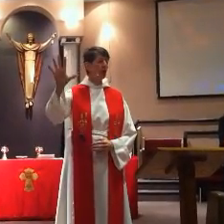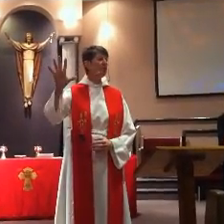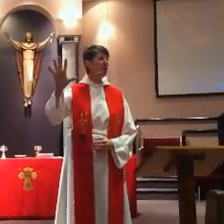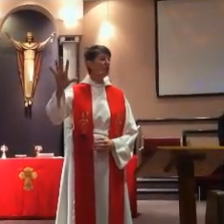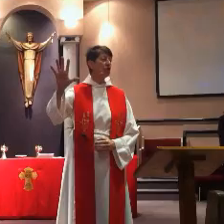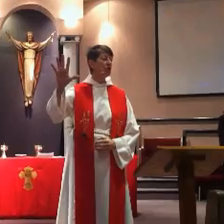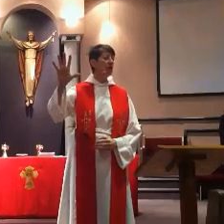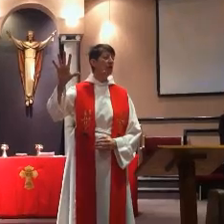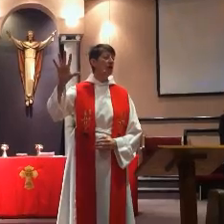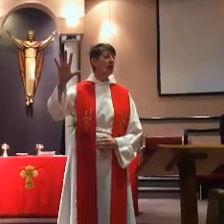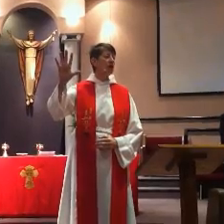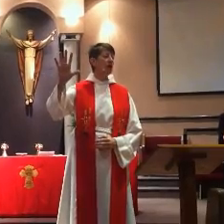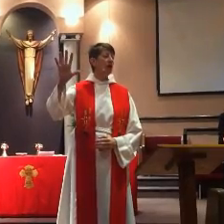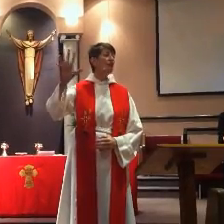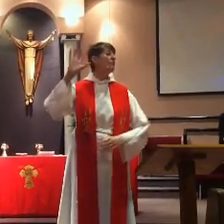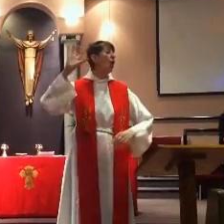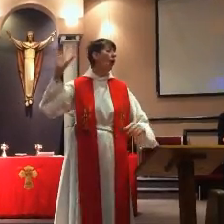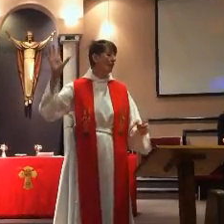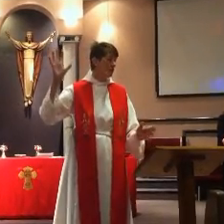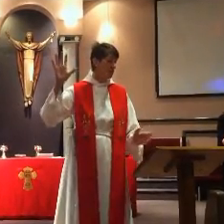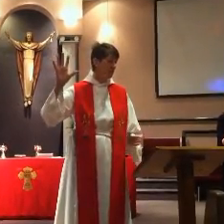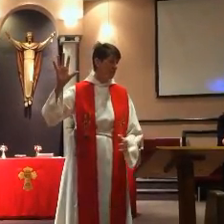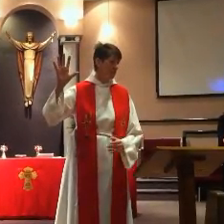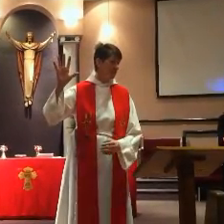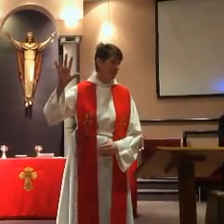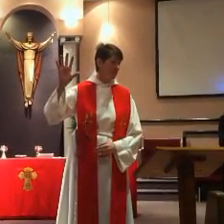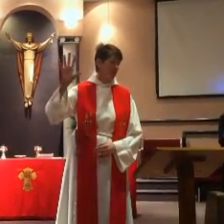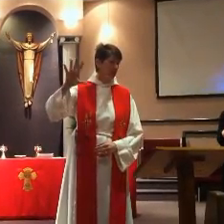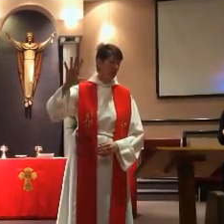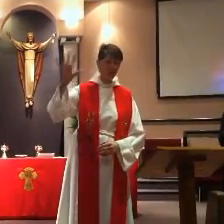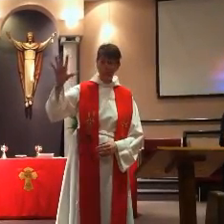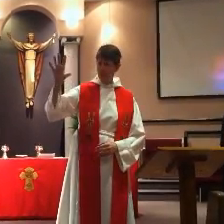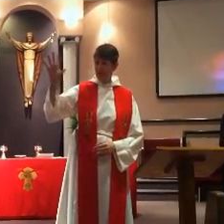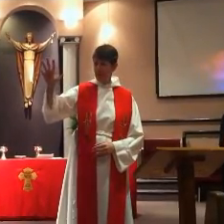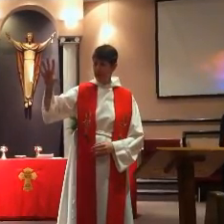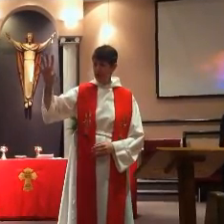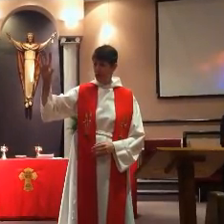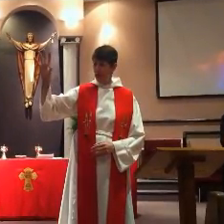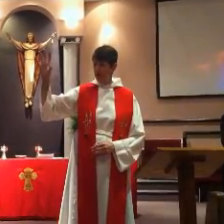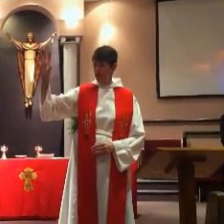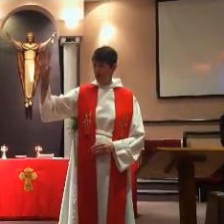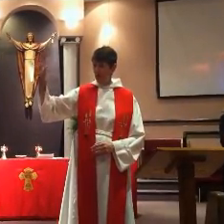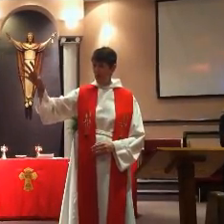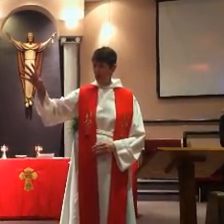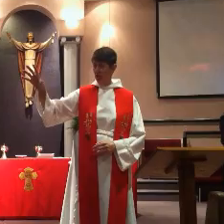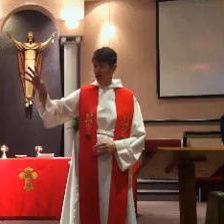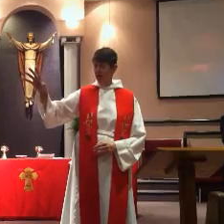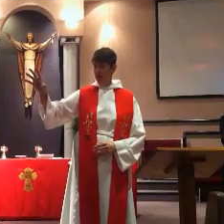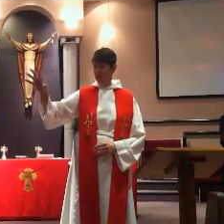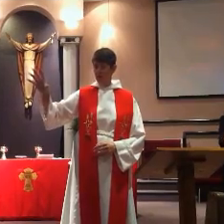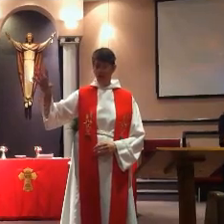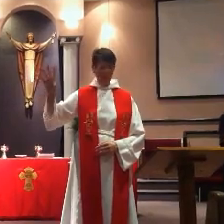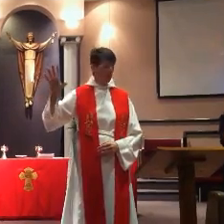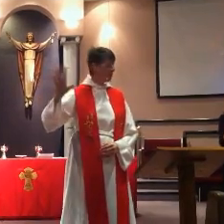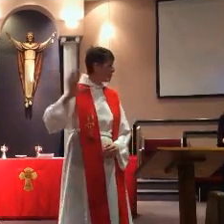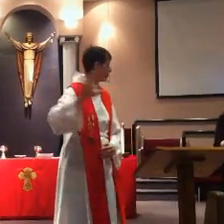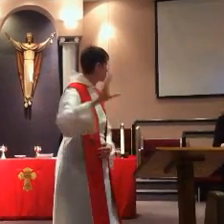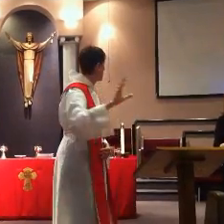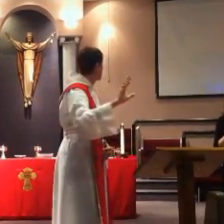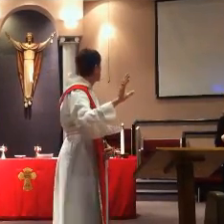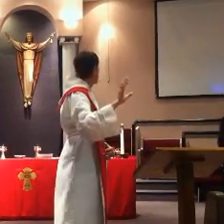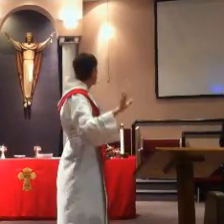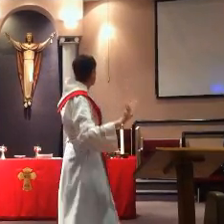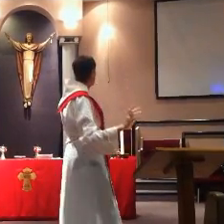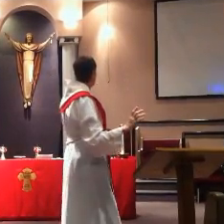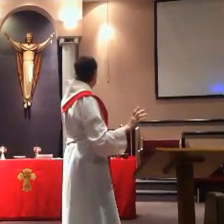certificates for completion of part of the transformative ministry project. We were the